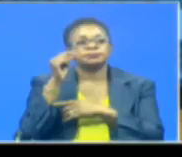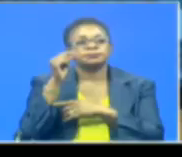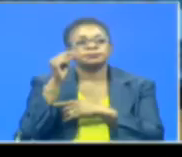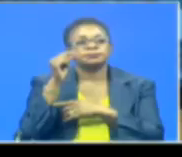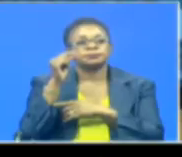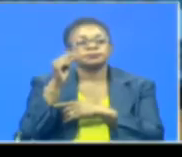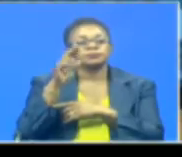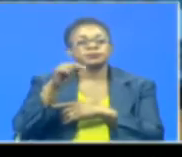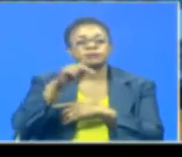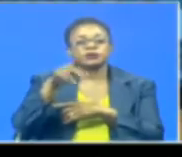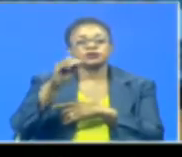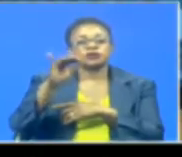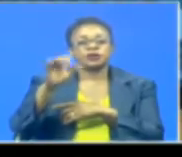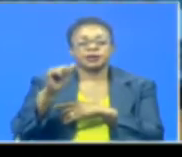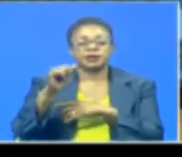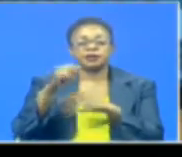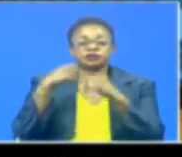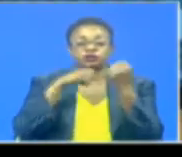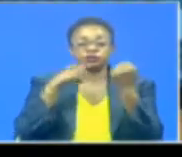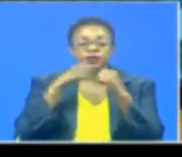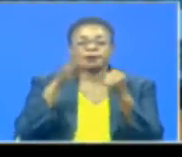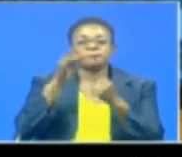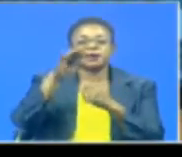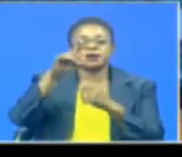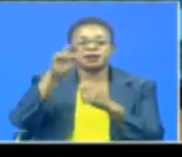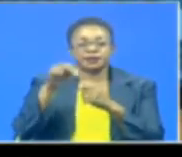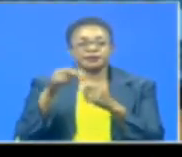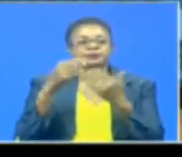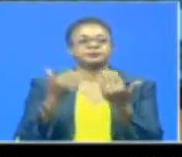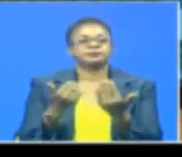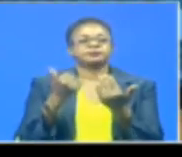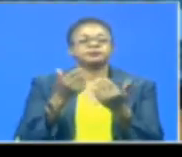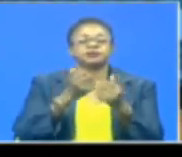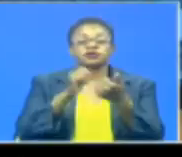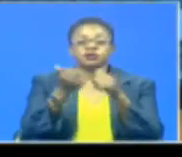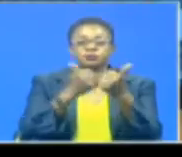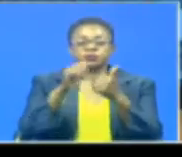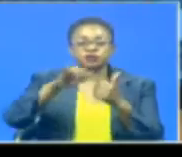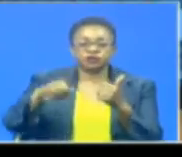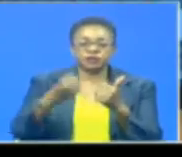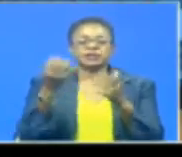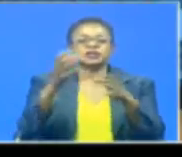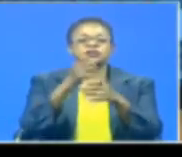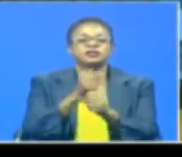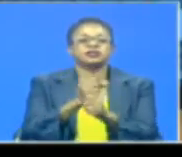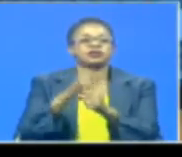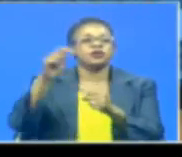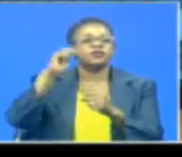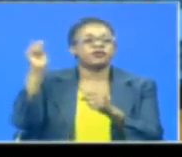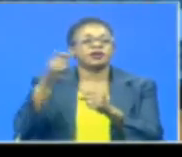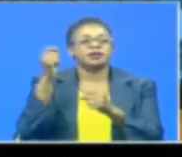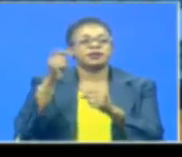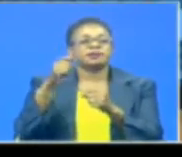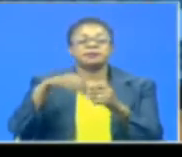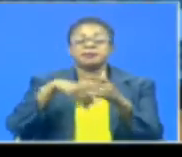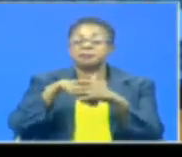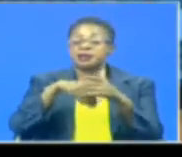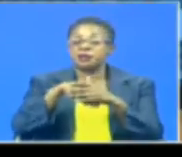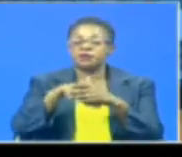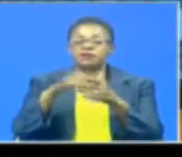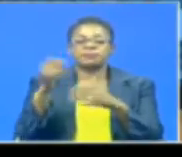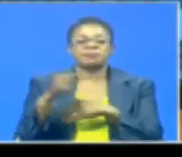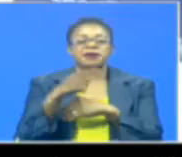And Nzoia Sugar defender Brian Otieno is the first recipient of the Sports Journalists Association of Kenya Player of the Month award this